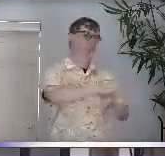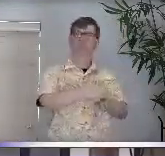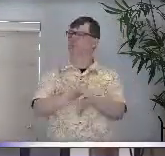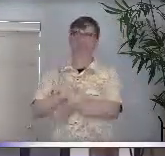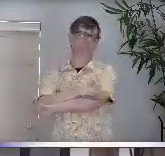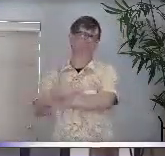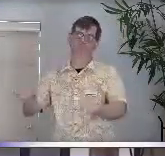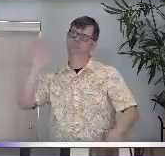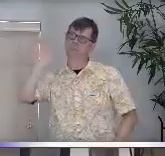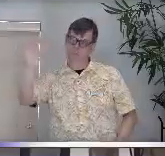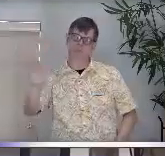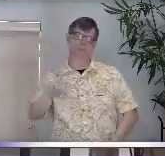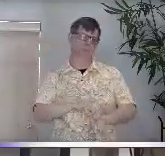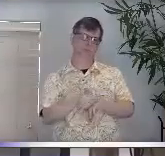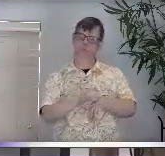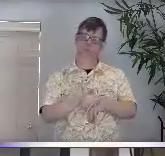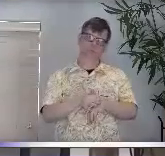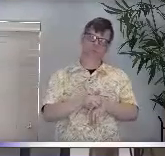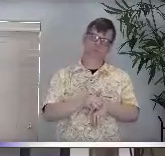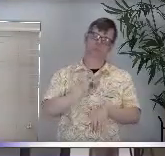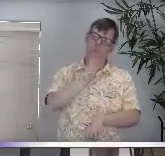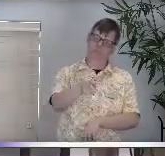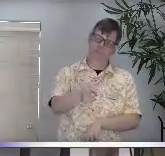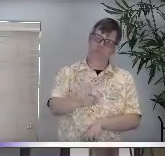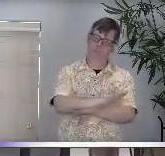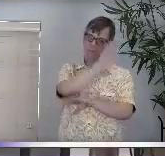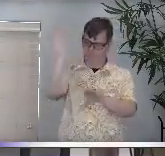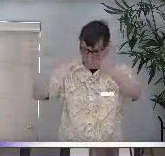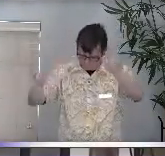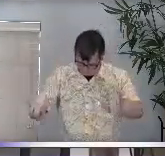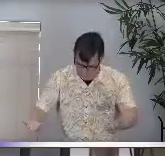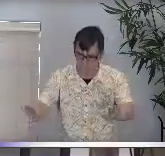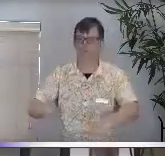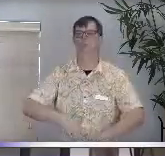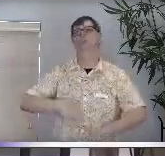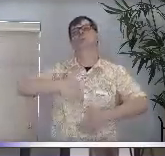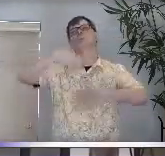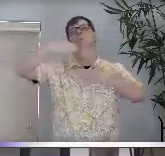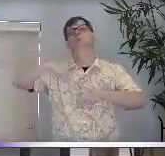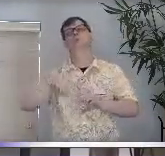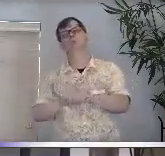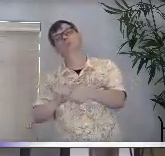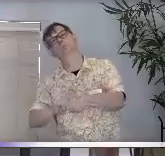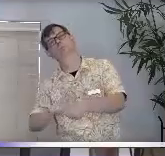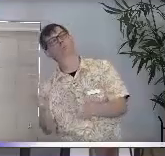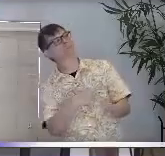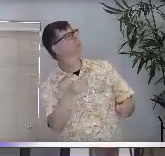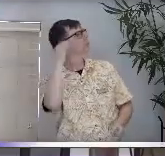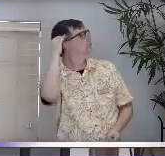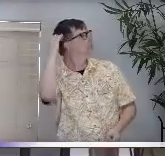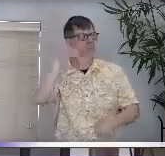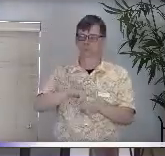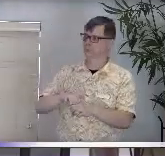that. Our truth, our nature is pure stillness, bliss, and joy. So when our hair's on fire